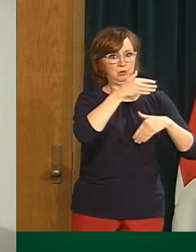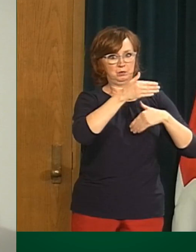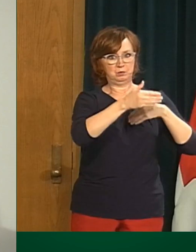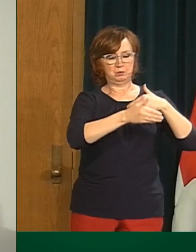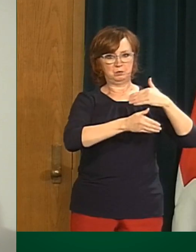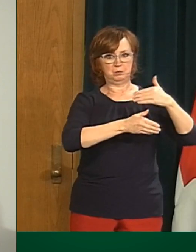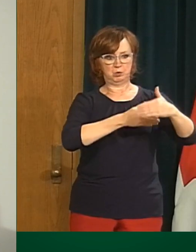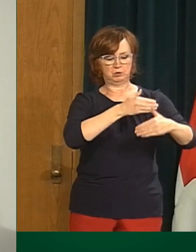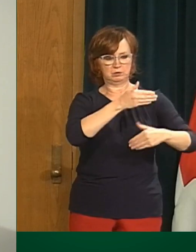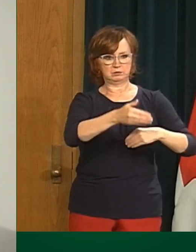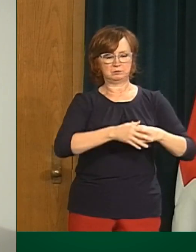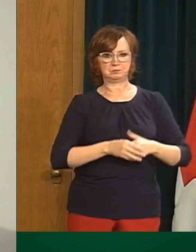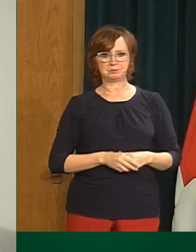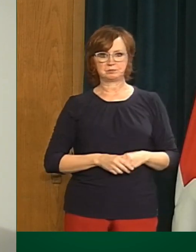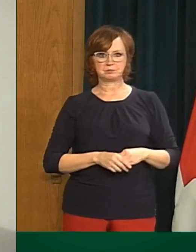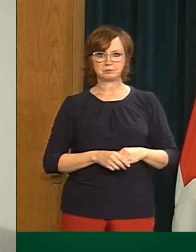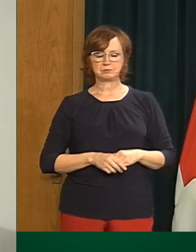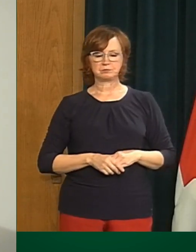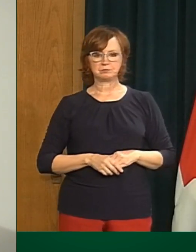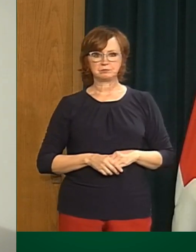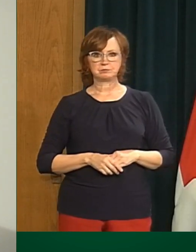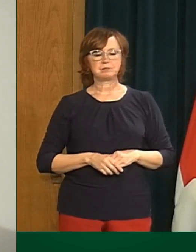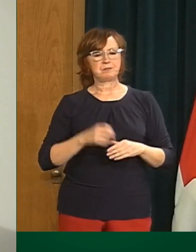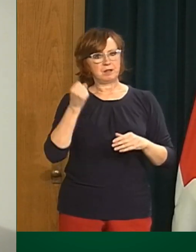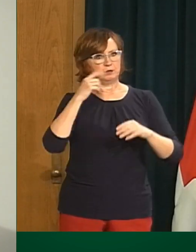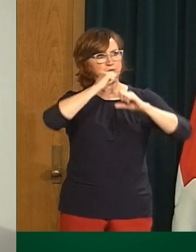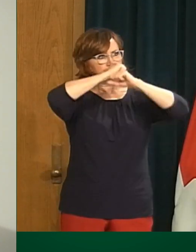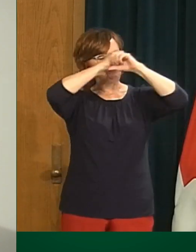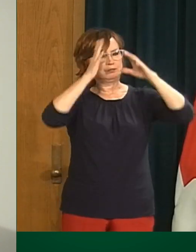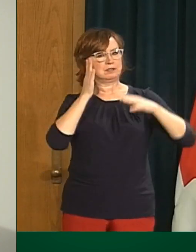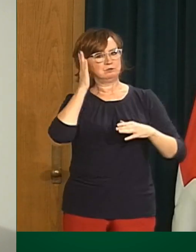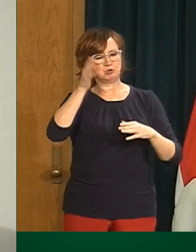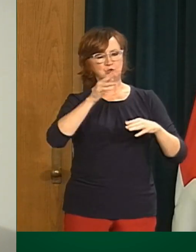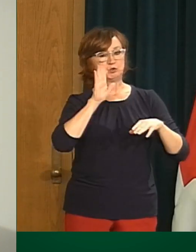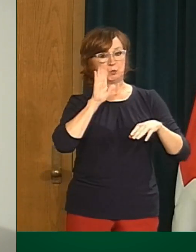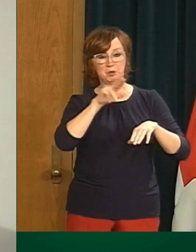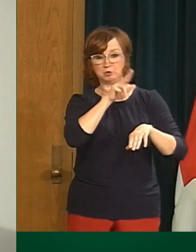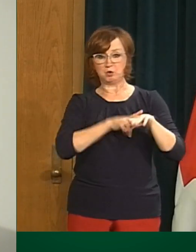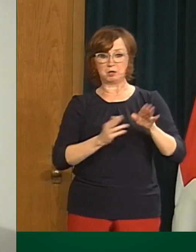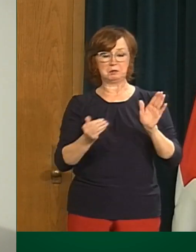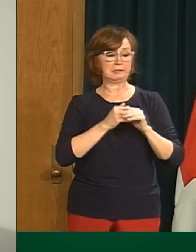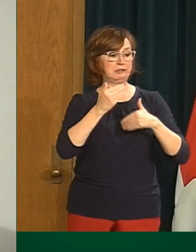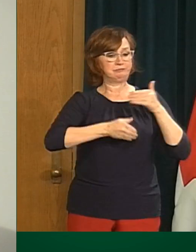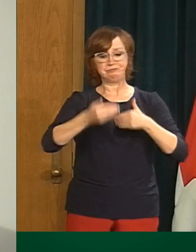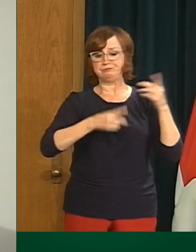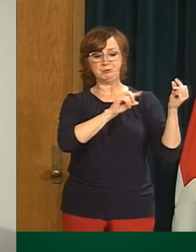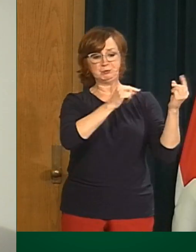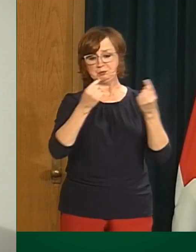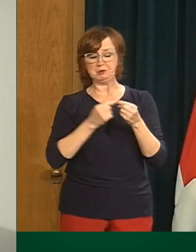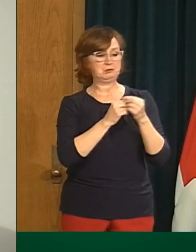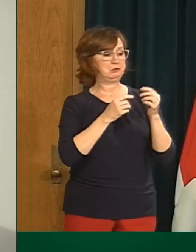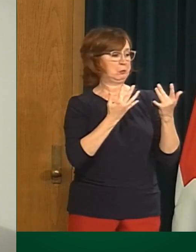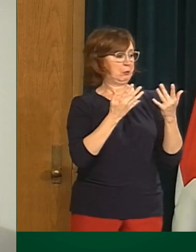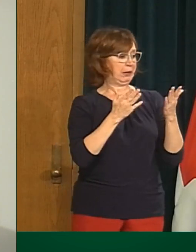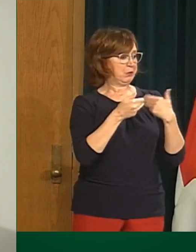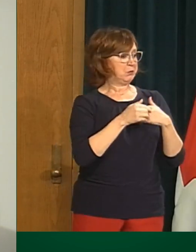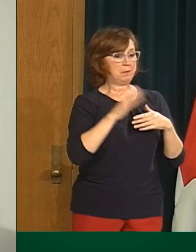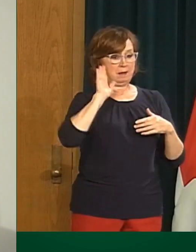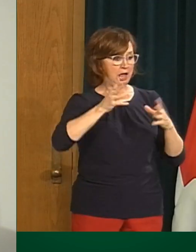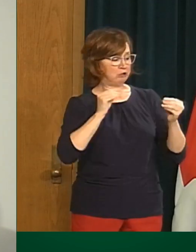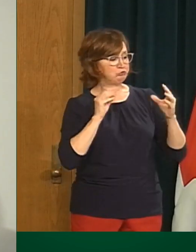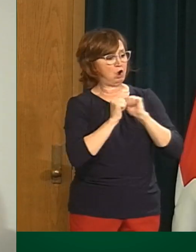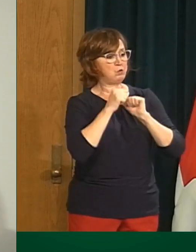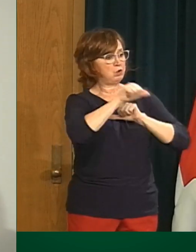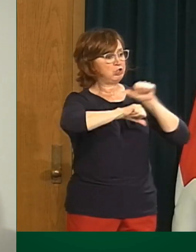forward to reduce transmission as businesses reopen, both for medical